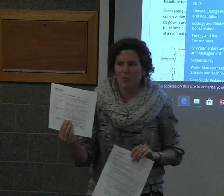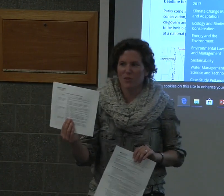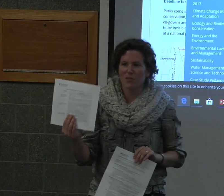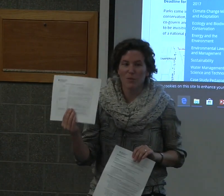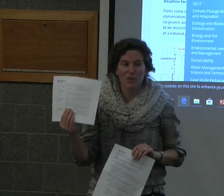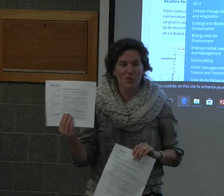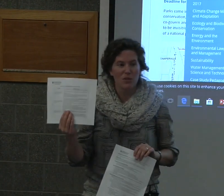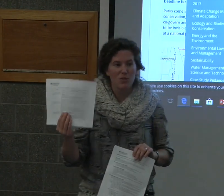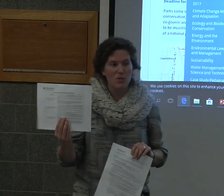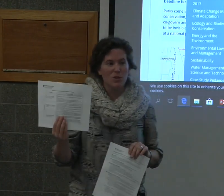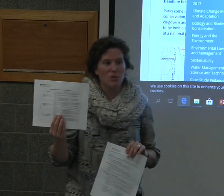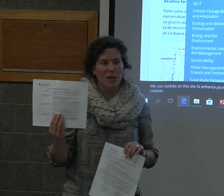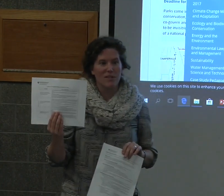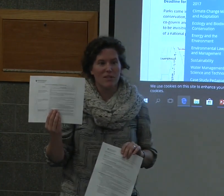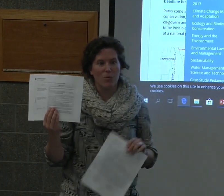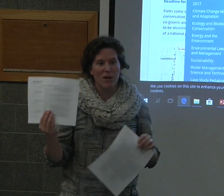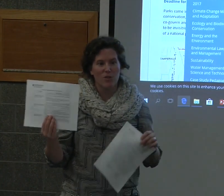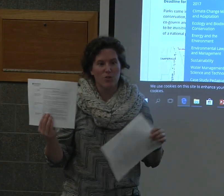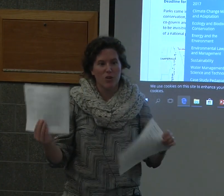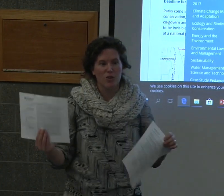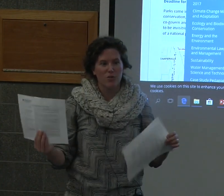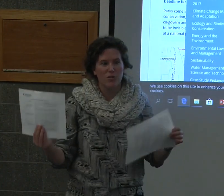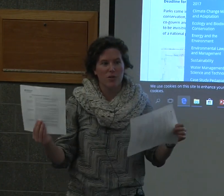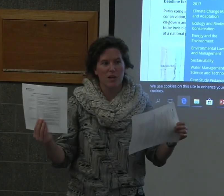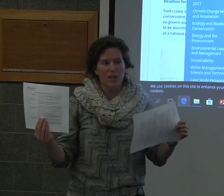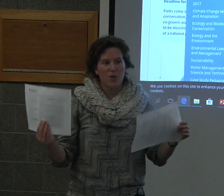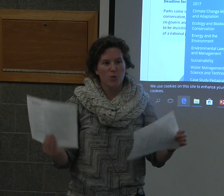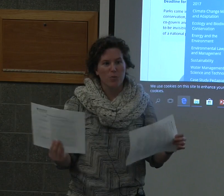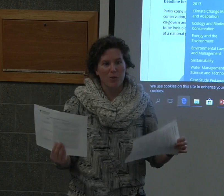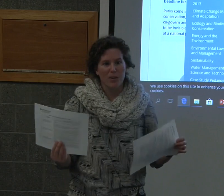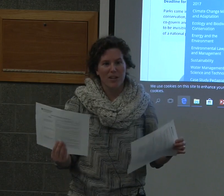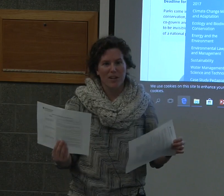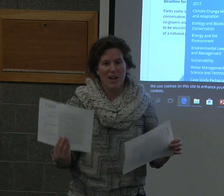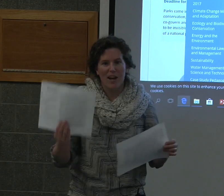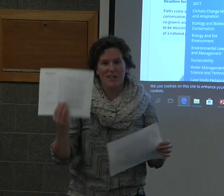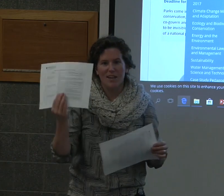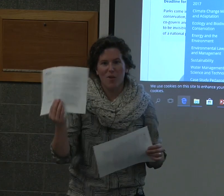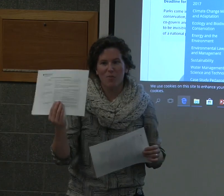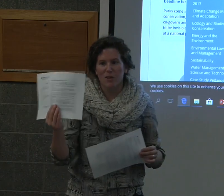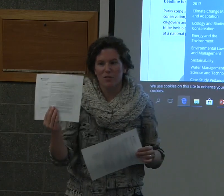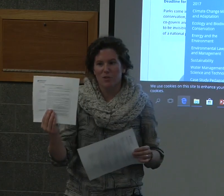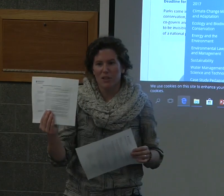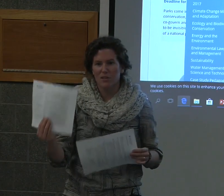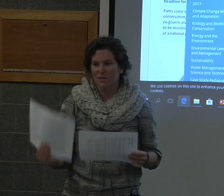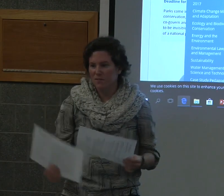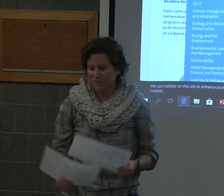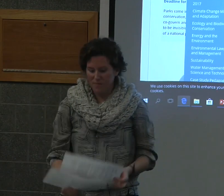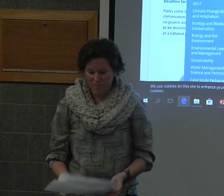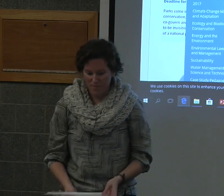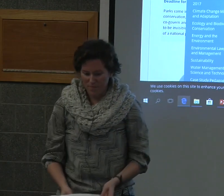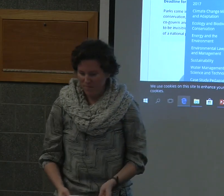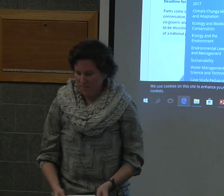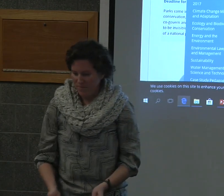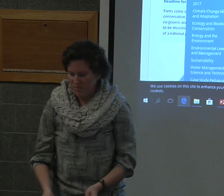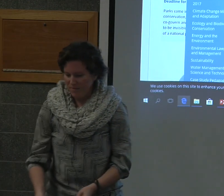this handout in terms of, especially if it's new to you, as a way to structure your group learning in class, how you might do